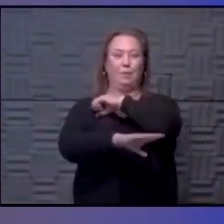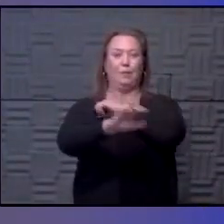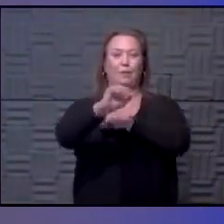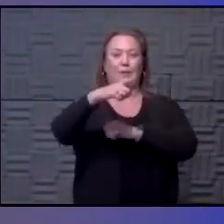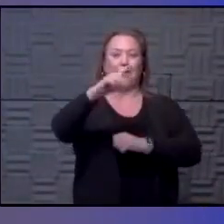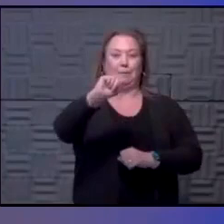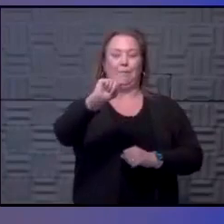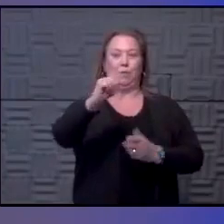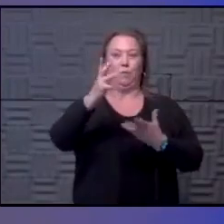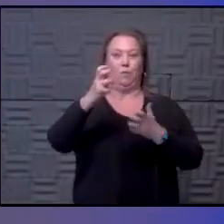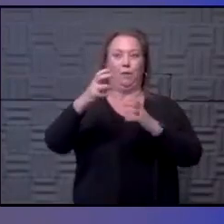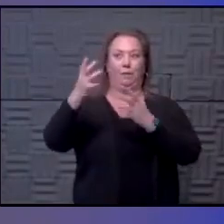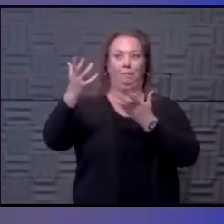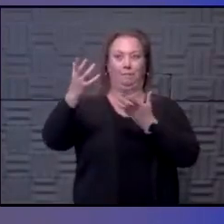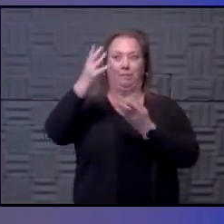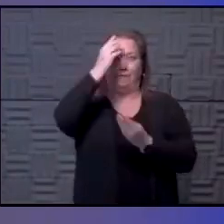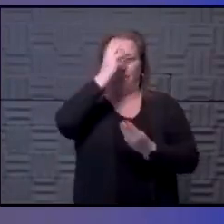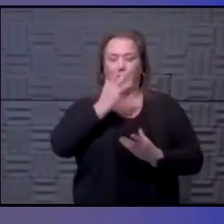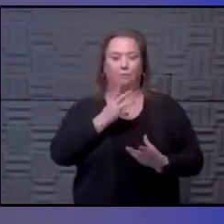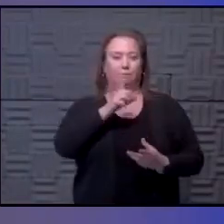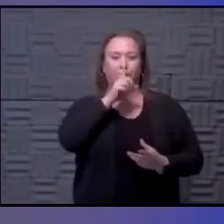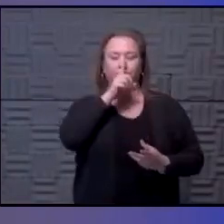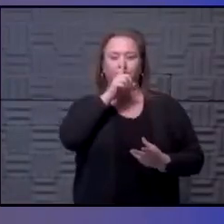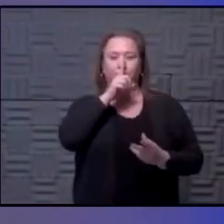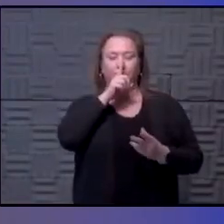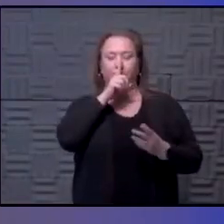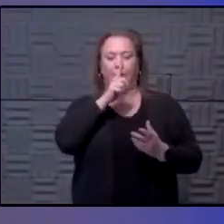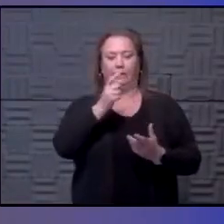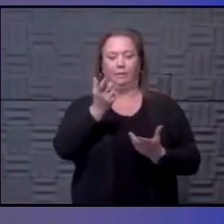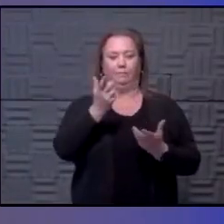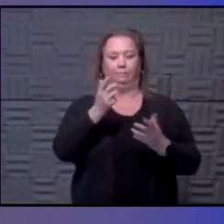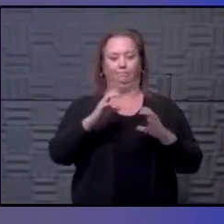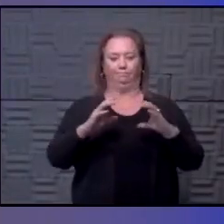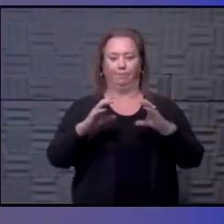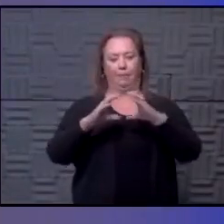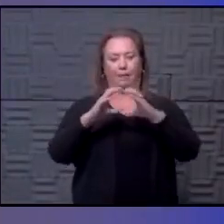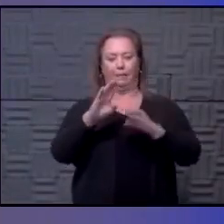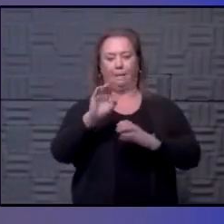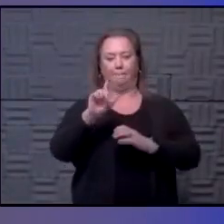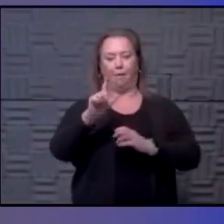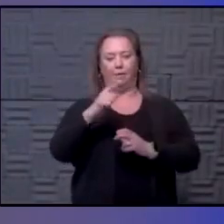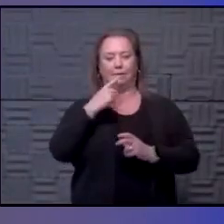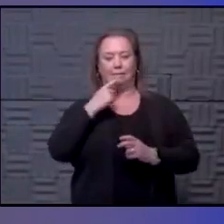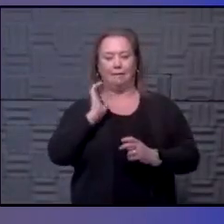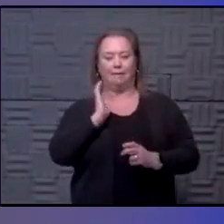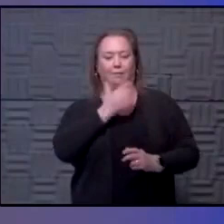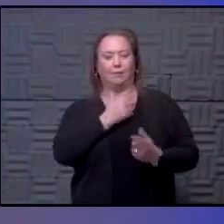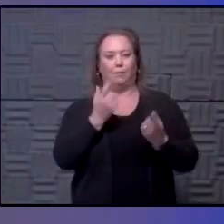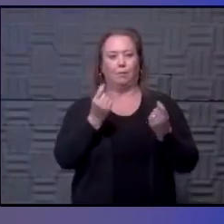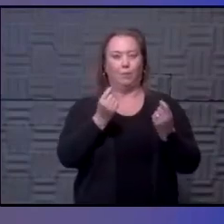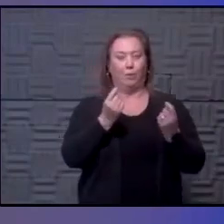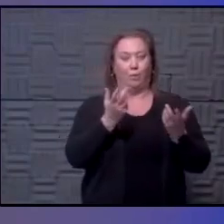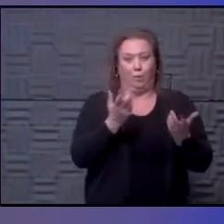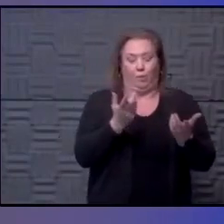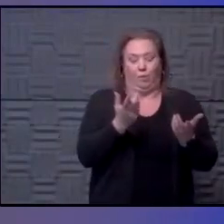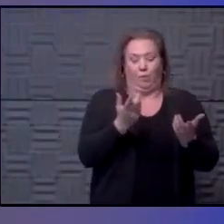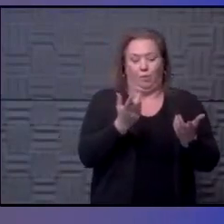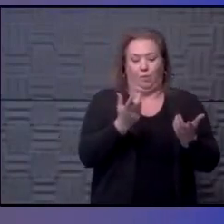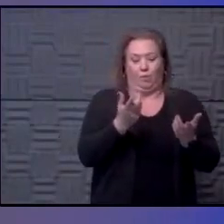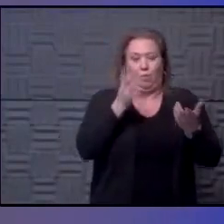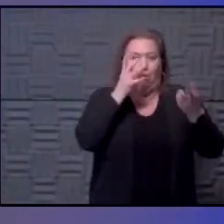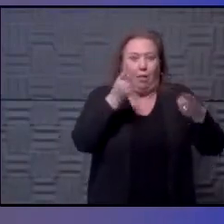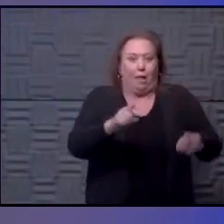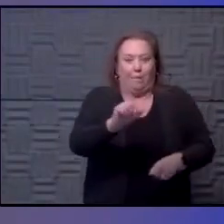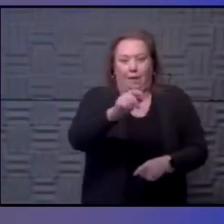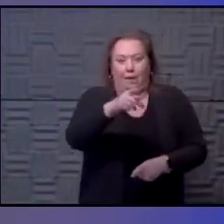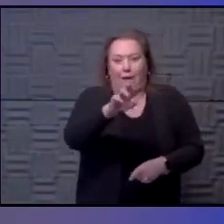to provide guidance. And right now, we don't have that crystal ball to know exactly what events will look like in